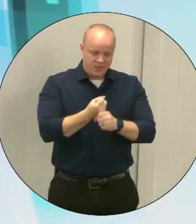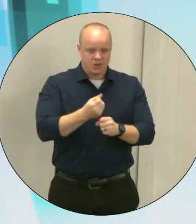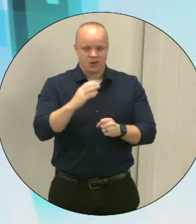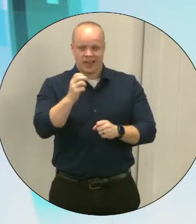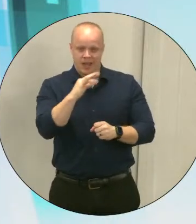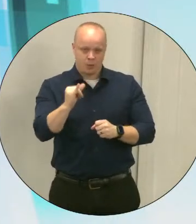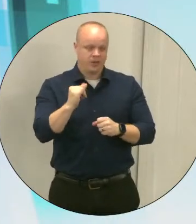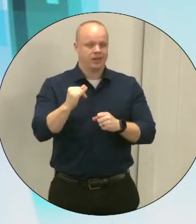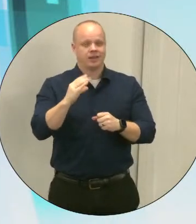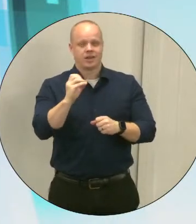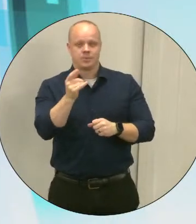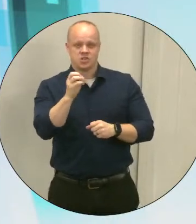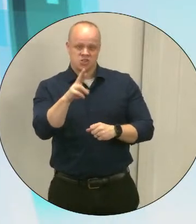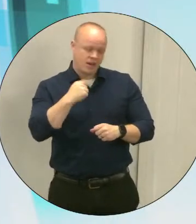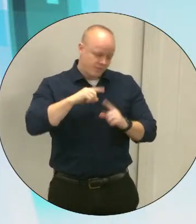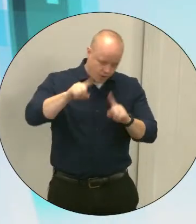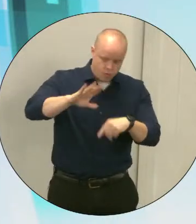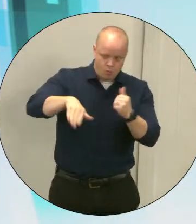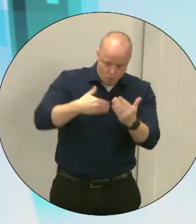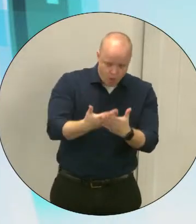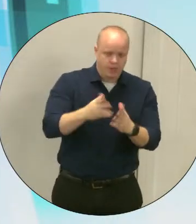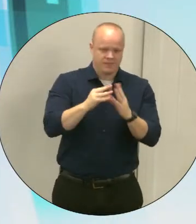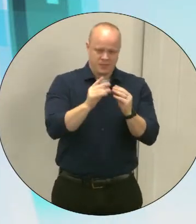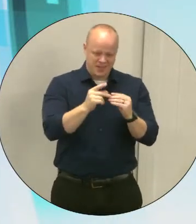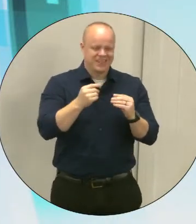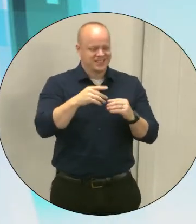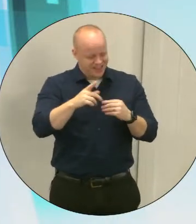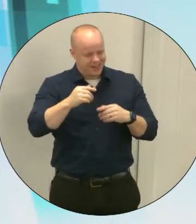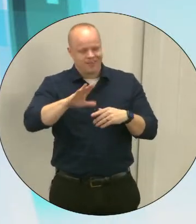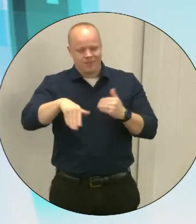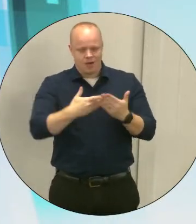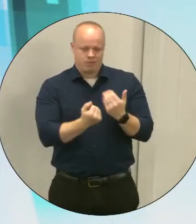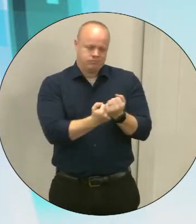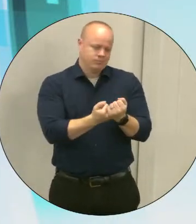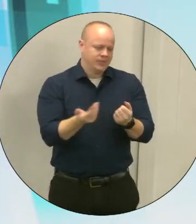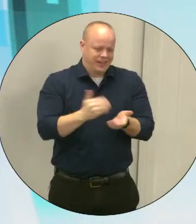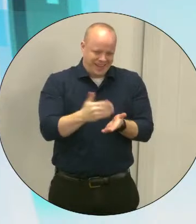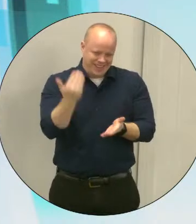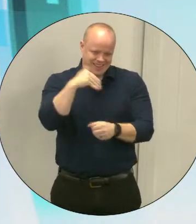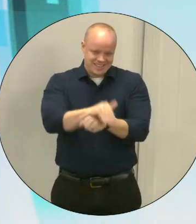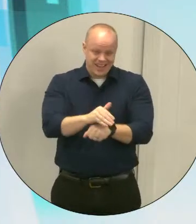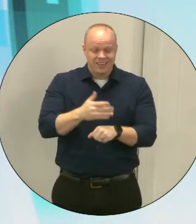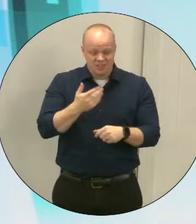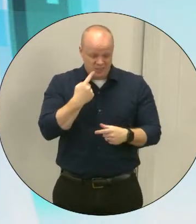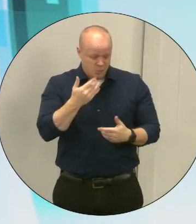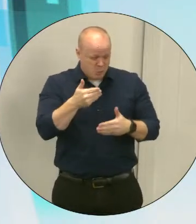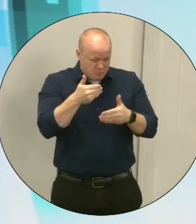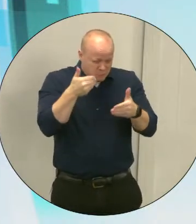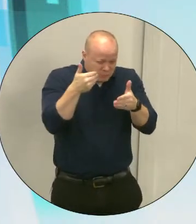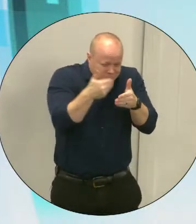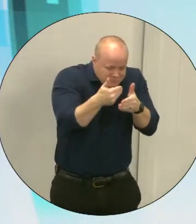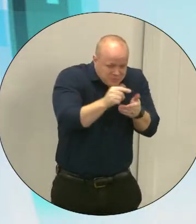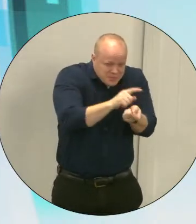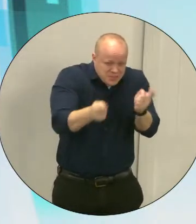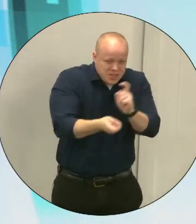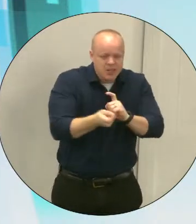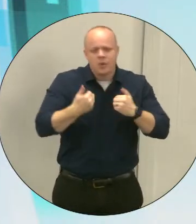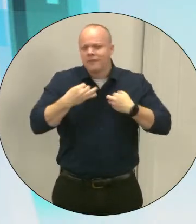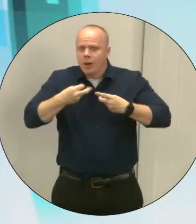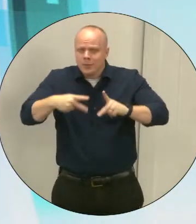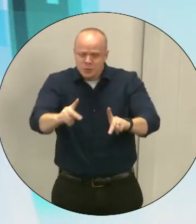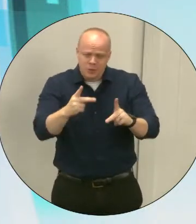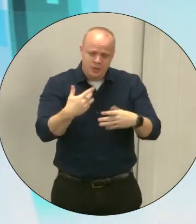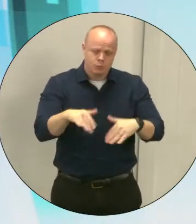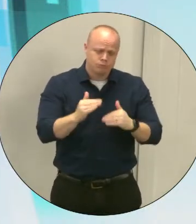all the meetings and read all the backup again last night. We are on the cusp of change here. There's opportunities to build